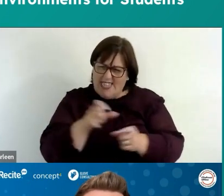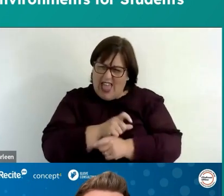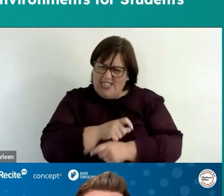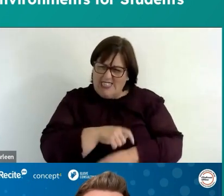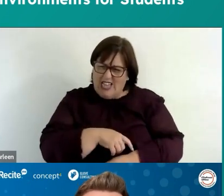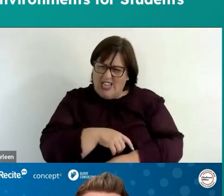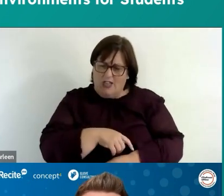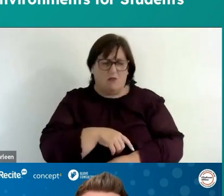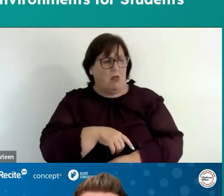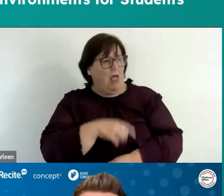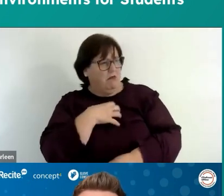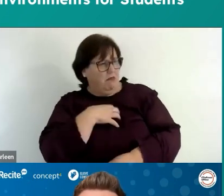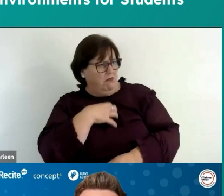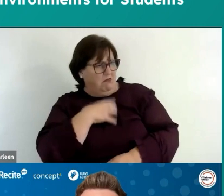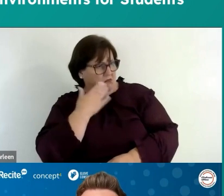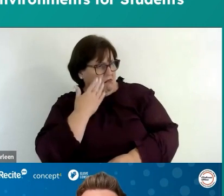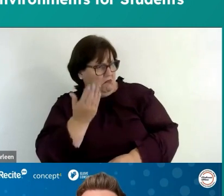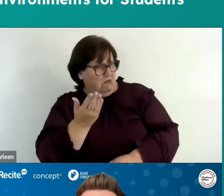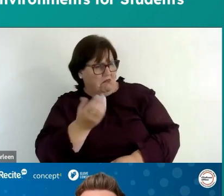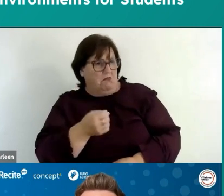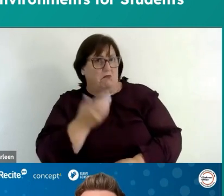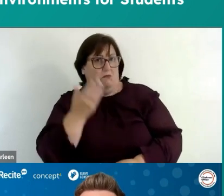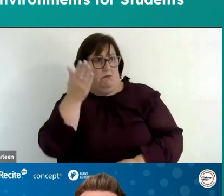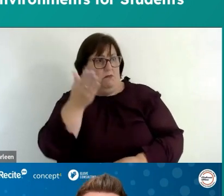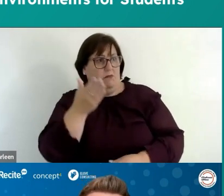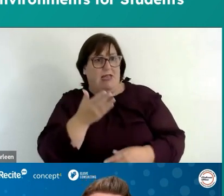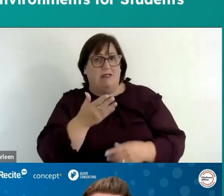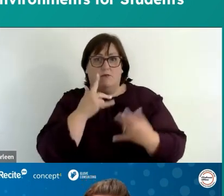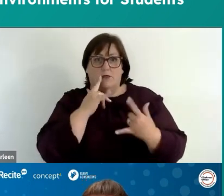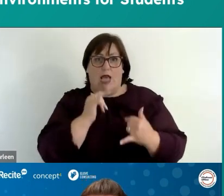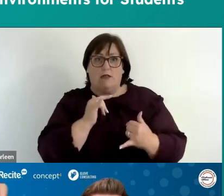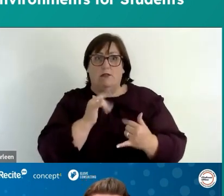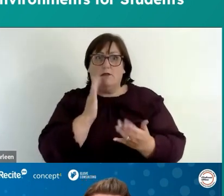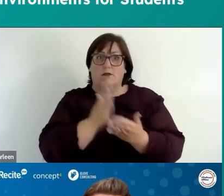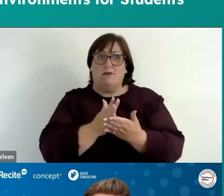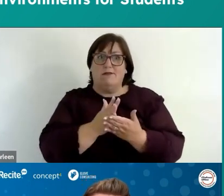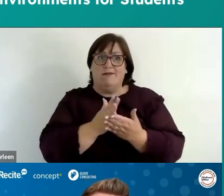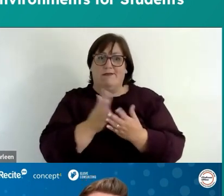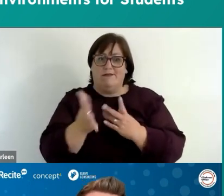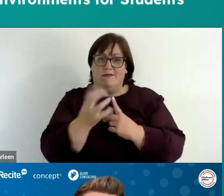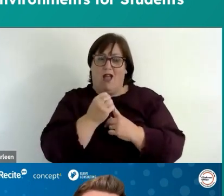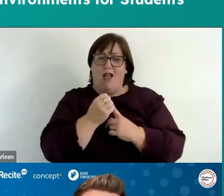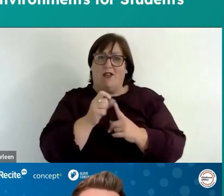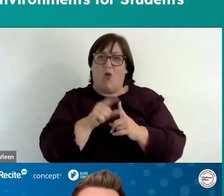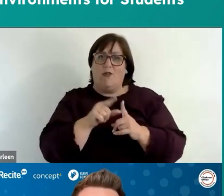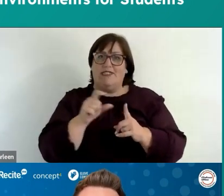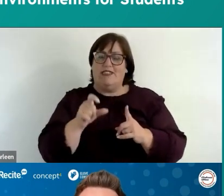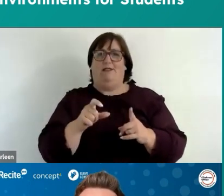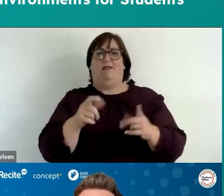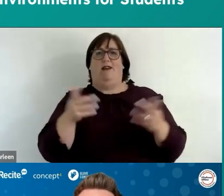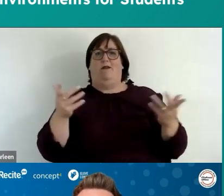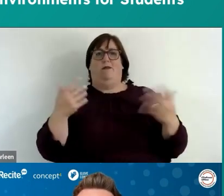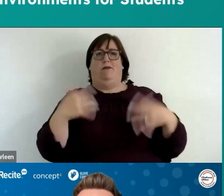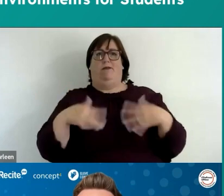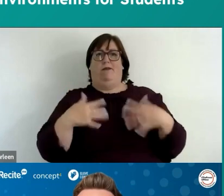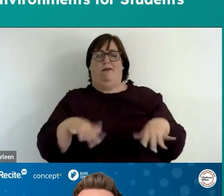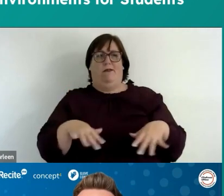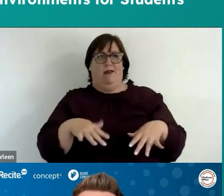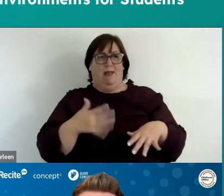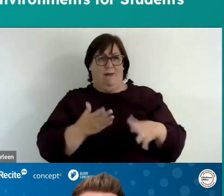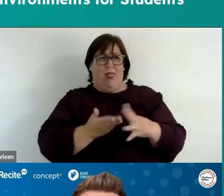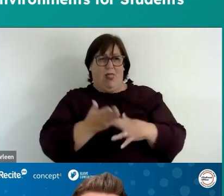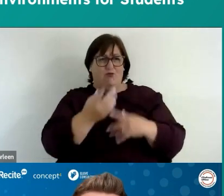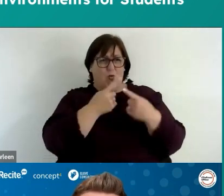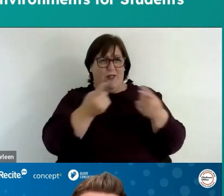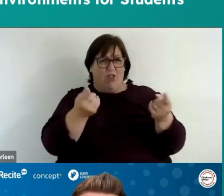behold, was diagnosed with dyslexia, which is crazy all the way through university to get into this stage, and